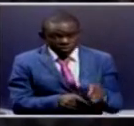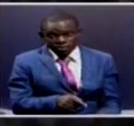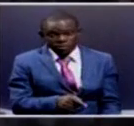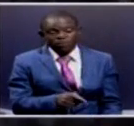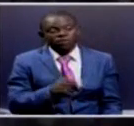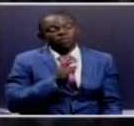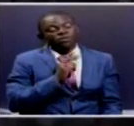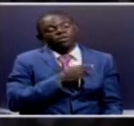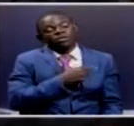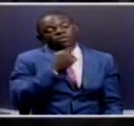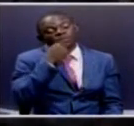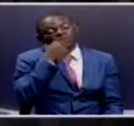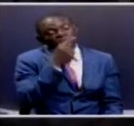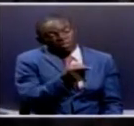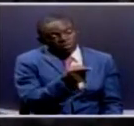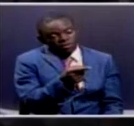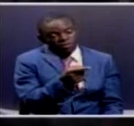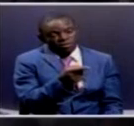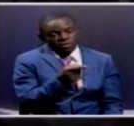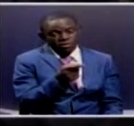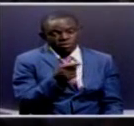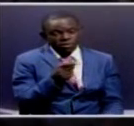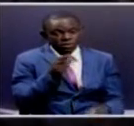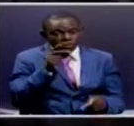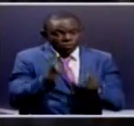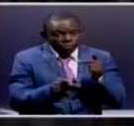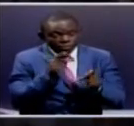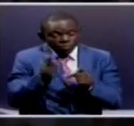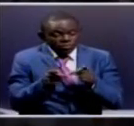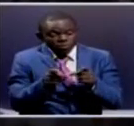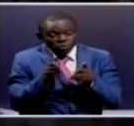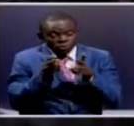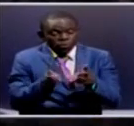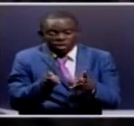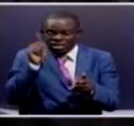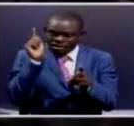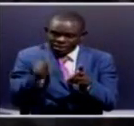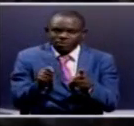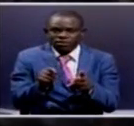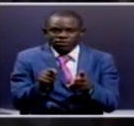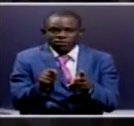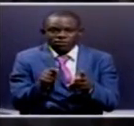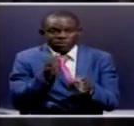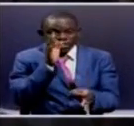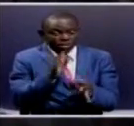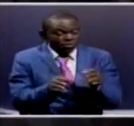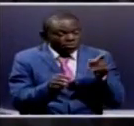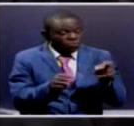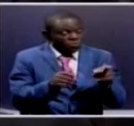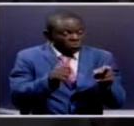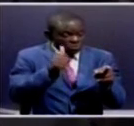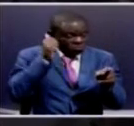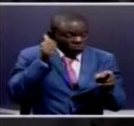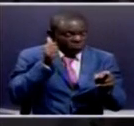unconditionally that this is the way the process shall go, then we are declaring an impasse.